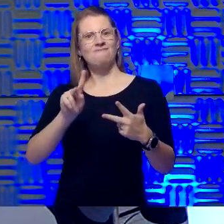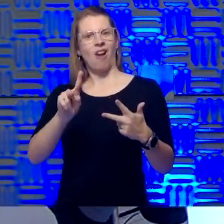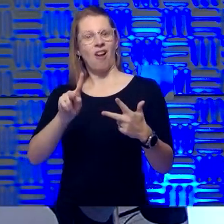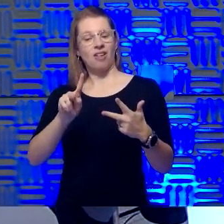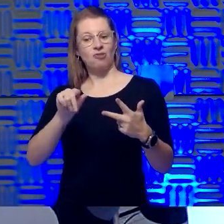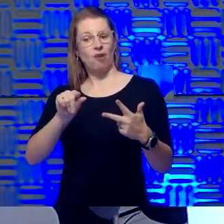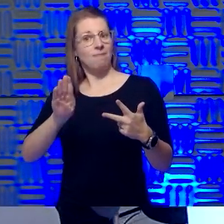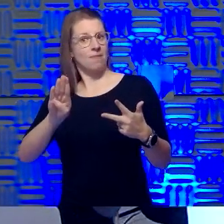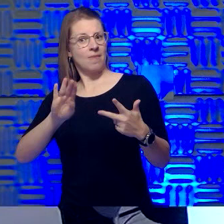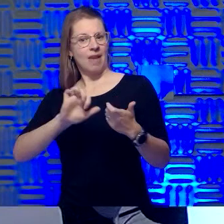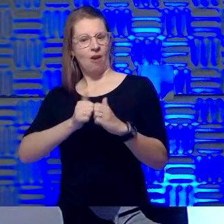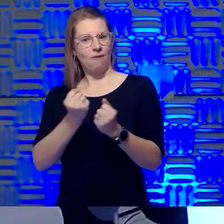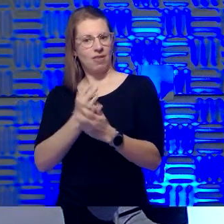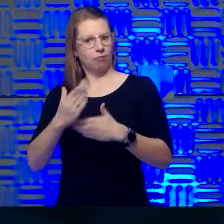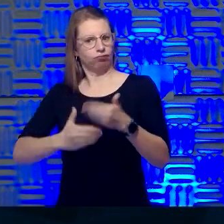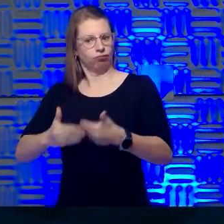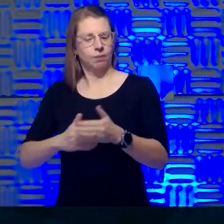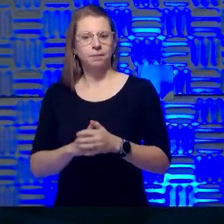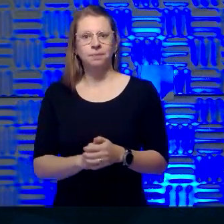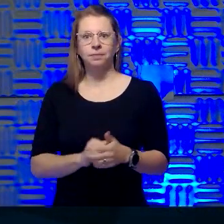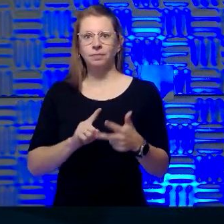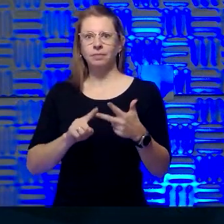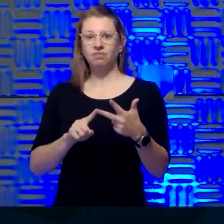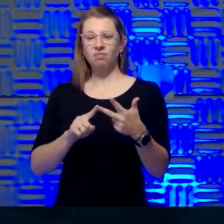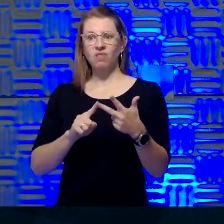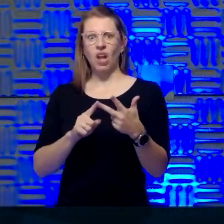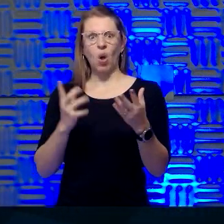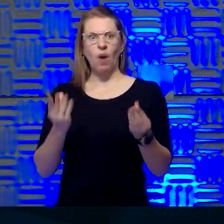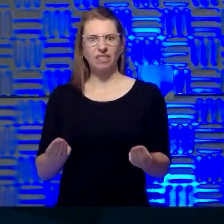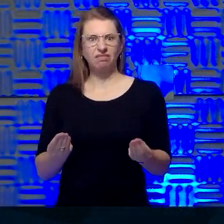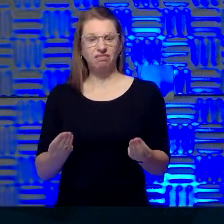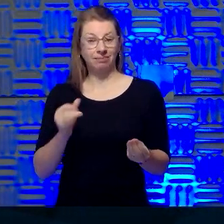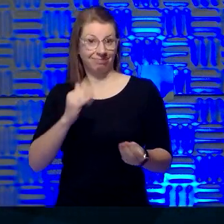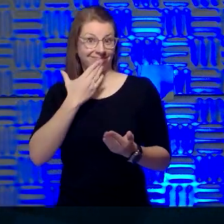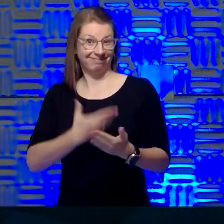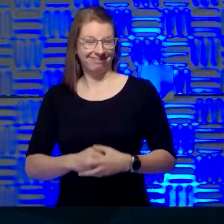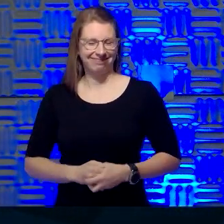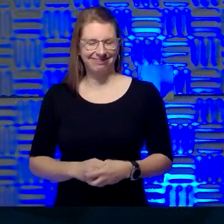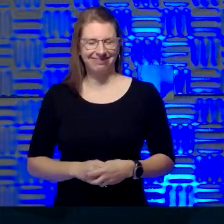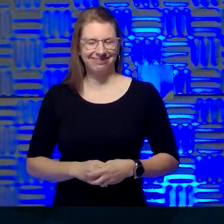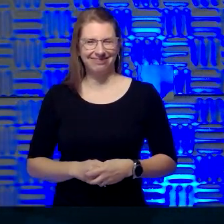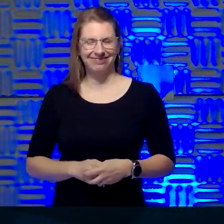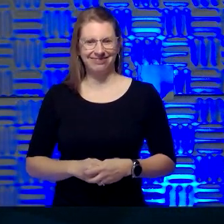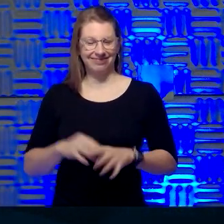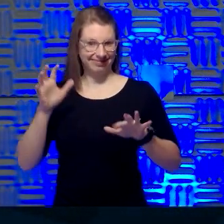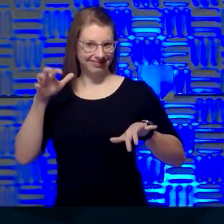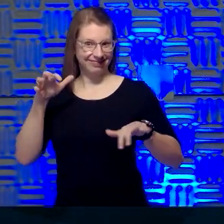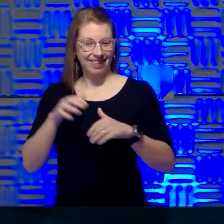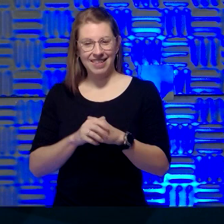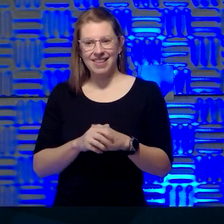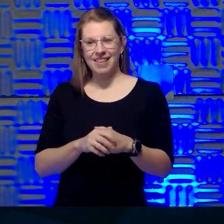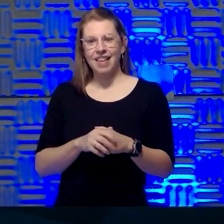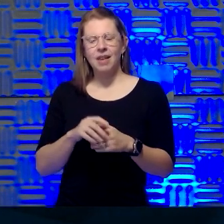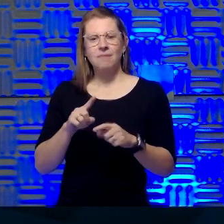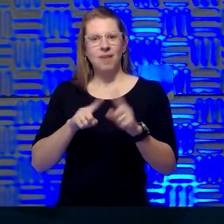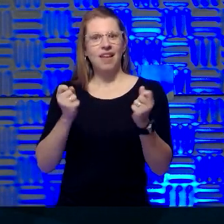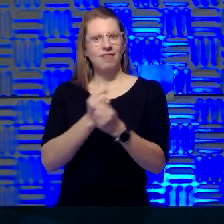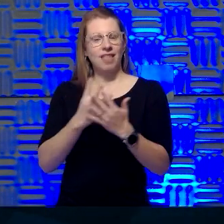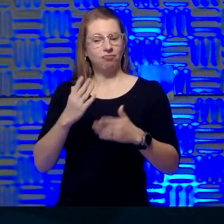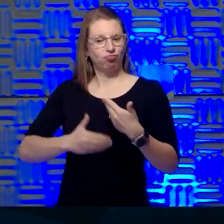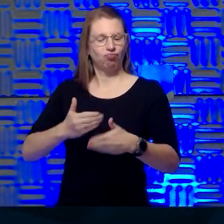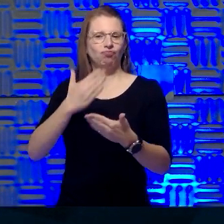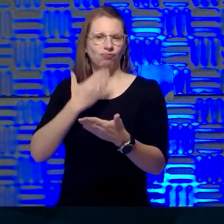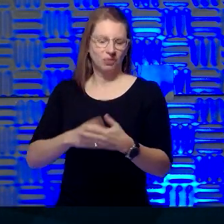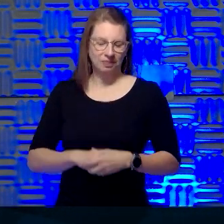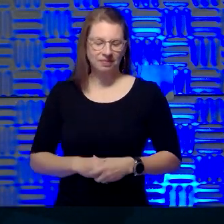Bend? Things are wet, and that's good. A little Otherwise, bit of rain. things are going well. Yeah. Yes, lots of